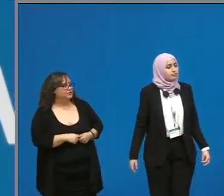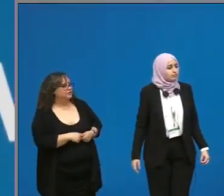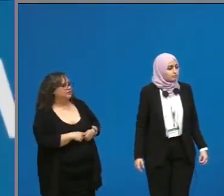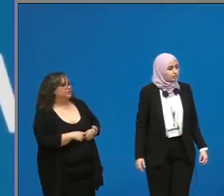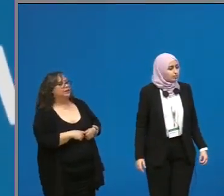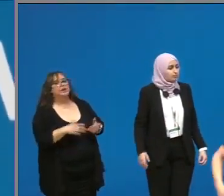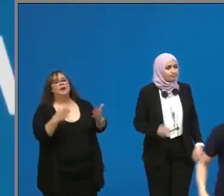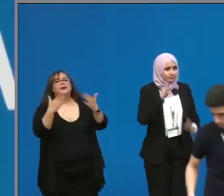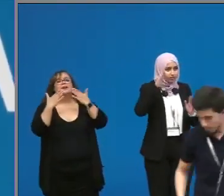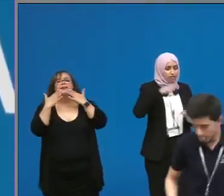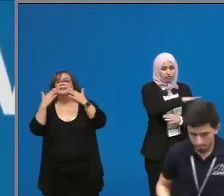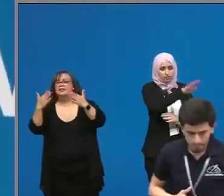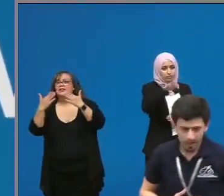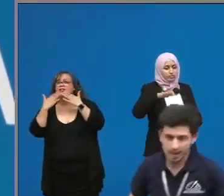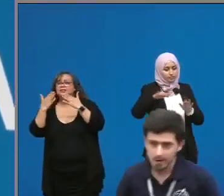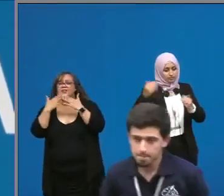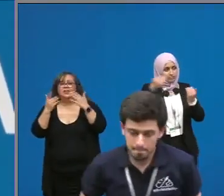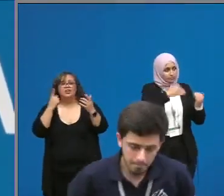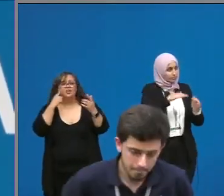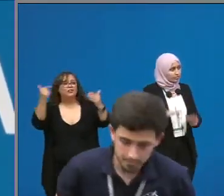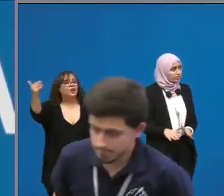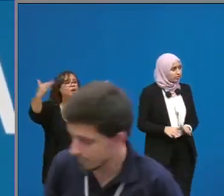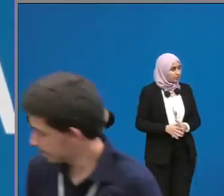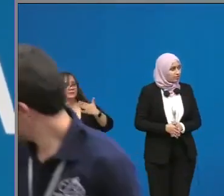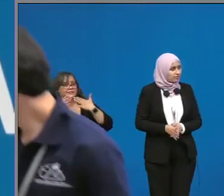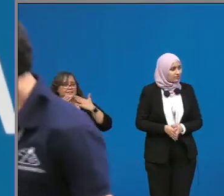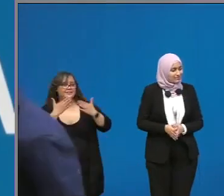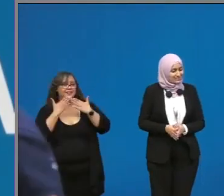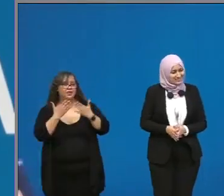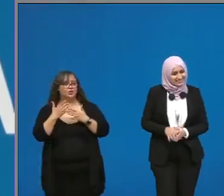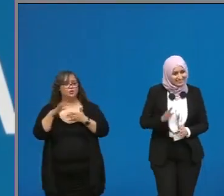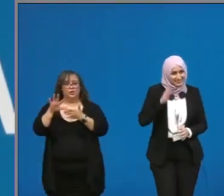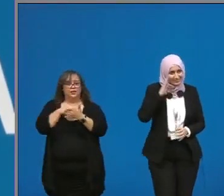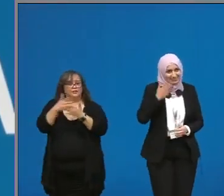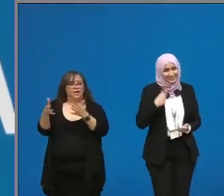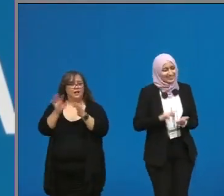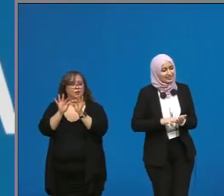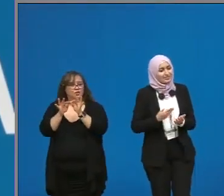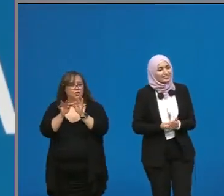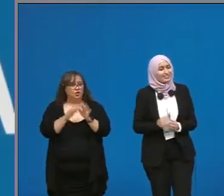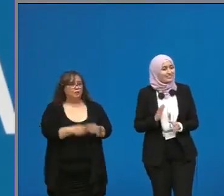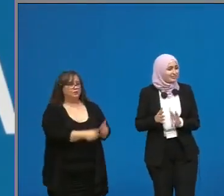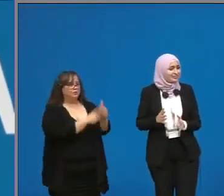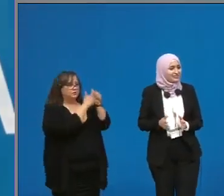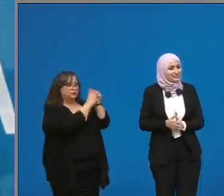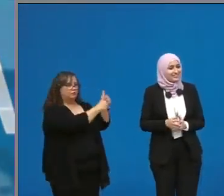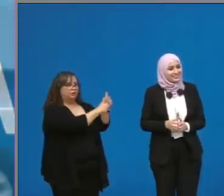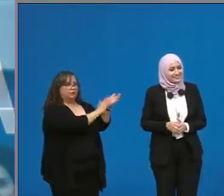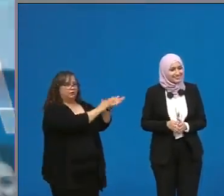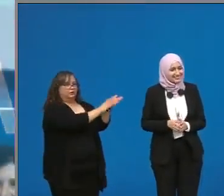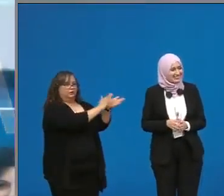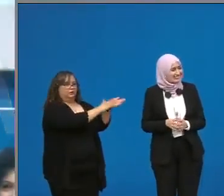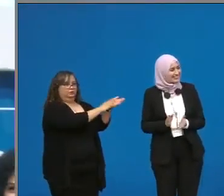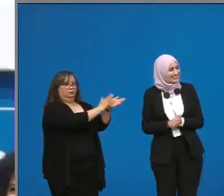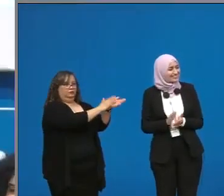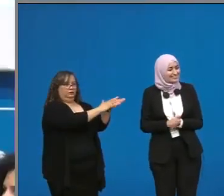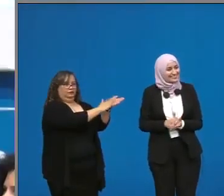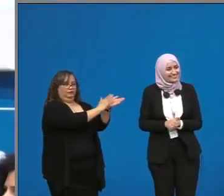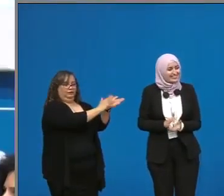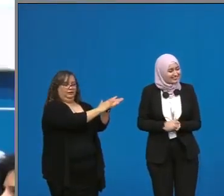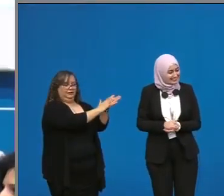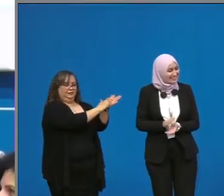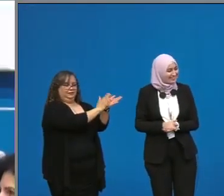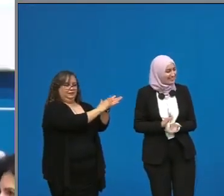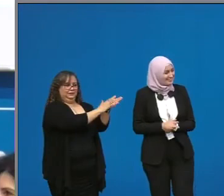So thank you everybody for being here. I really want to thank our sign language interpreters for working hard all